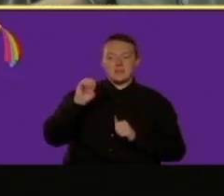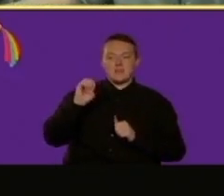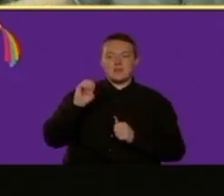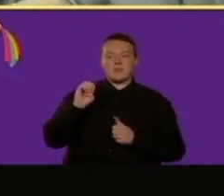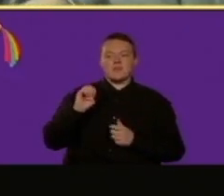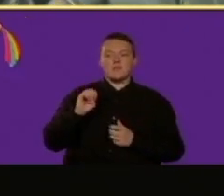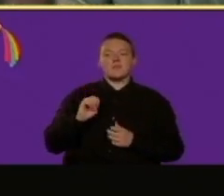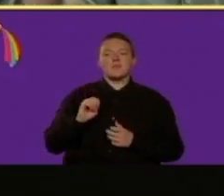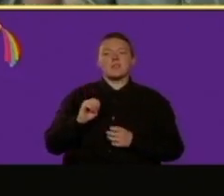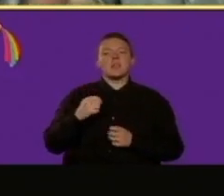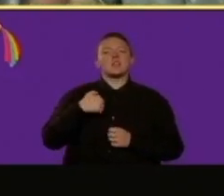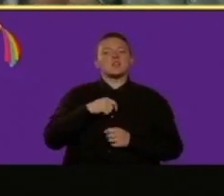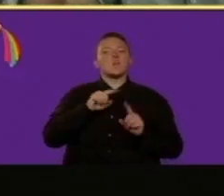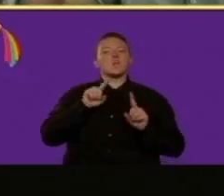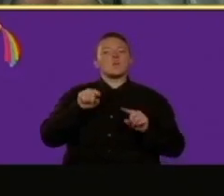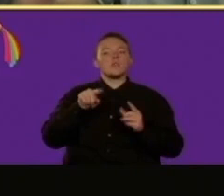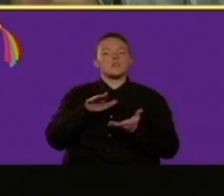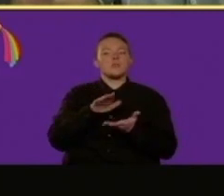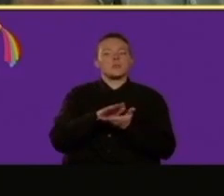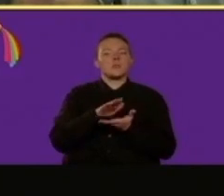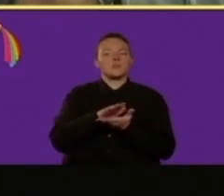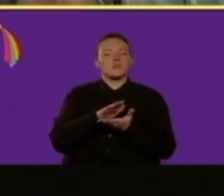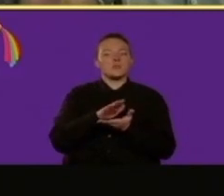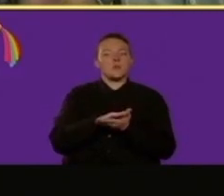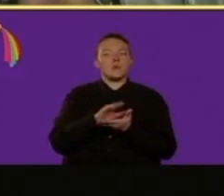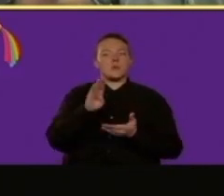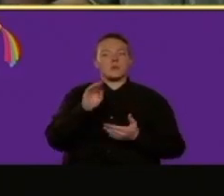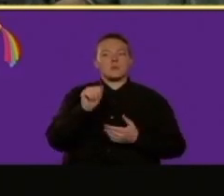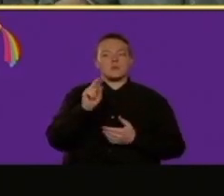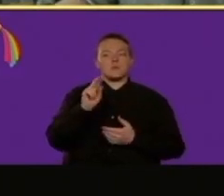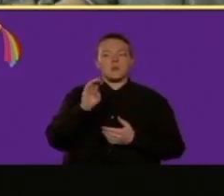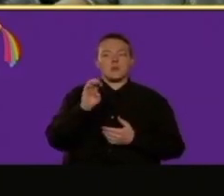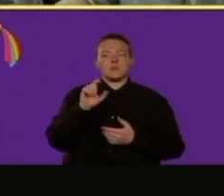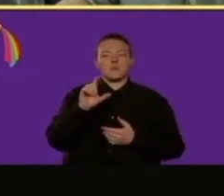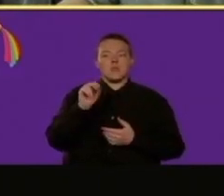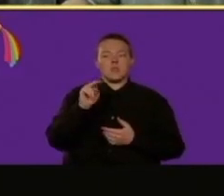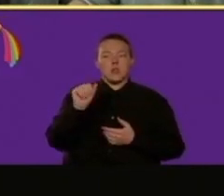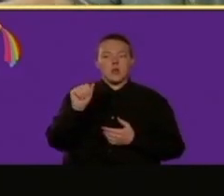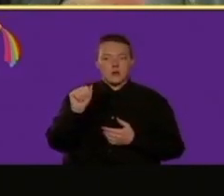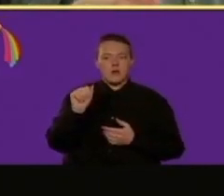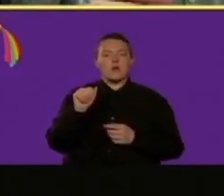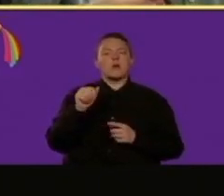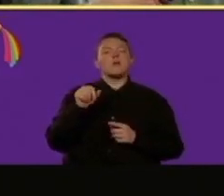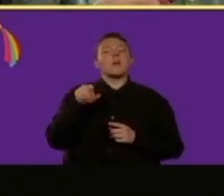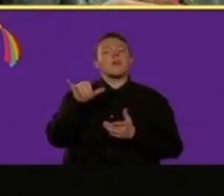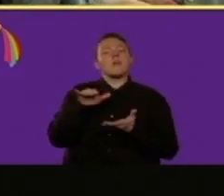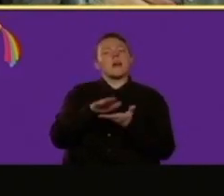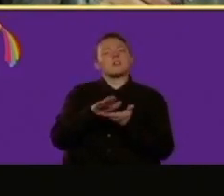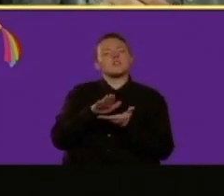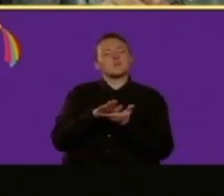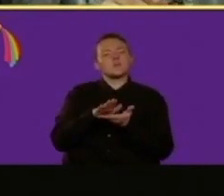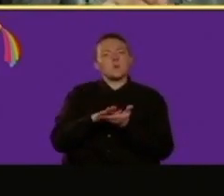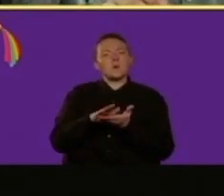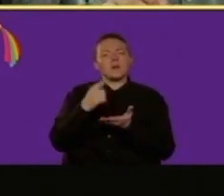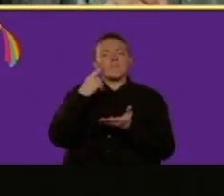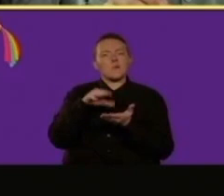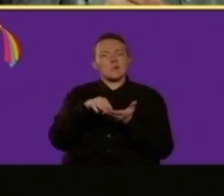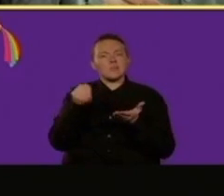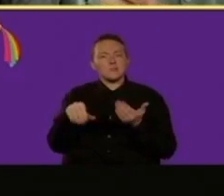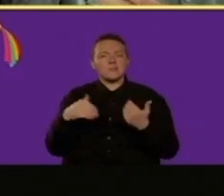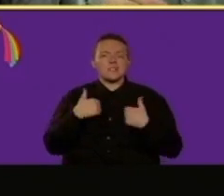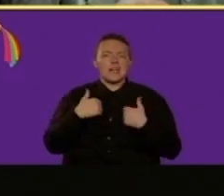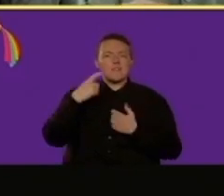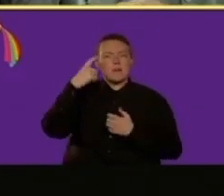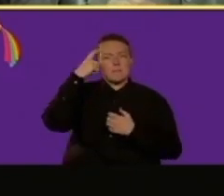the snail, as you can see, even a butterfly. But we encouraged everyone